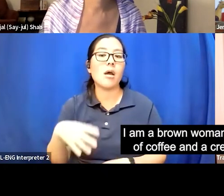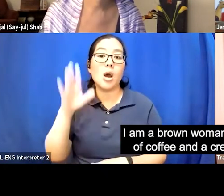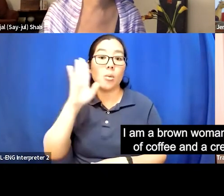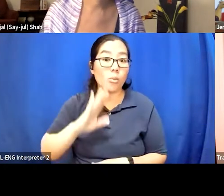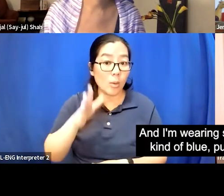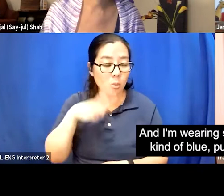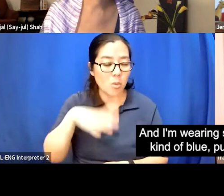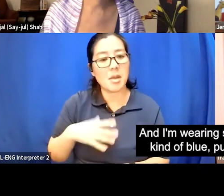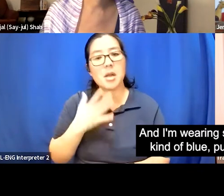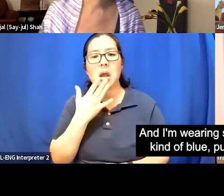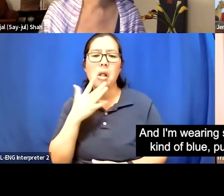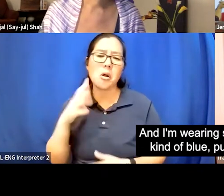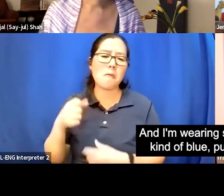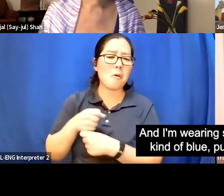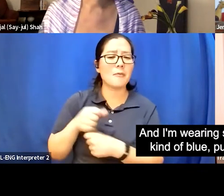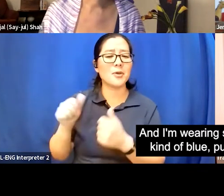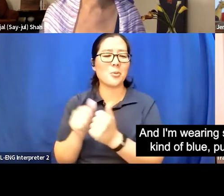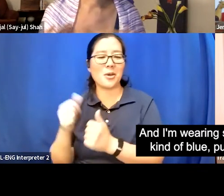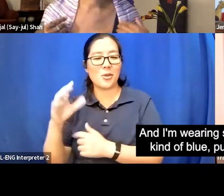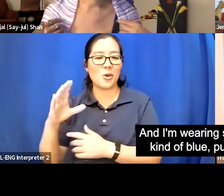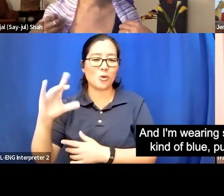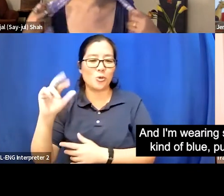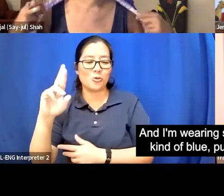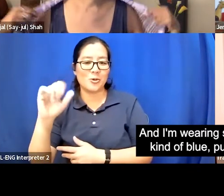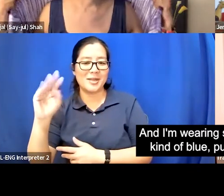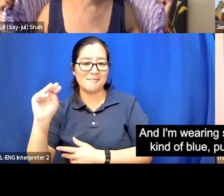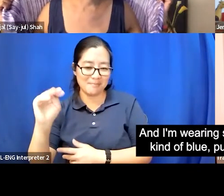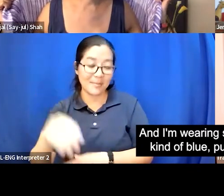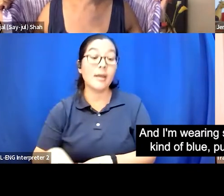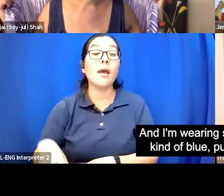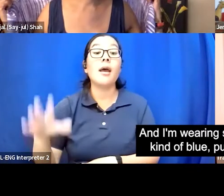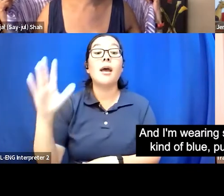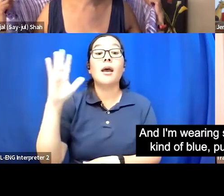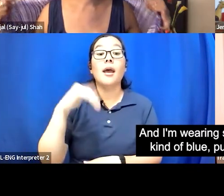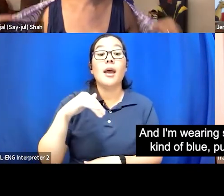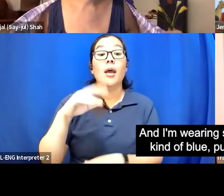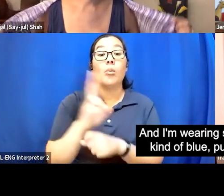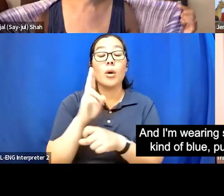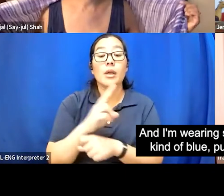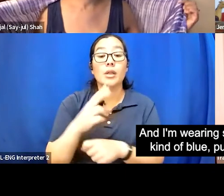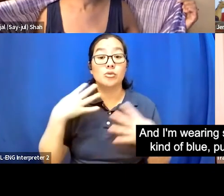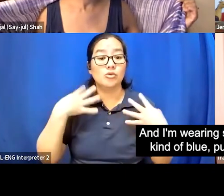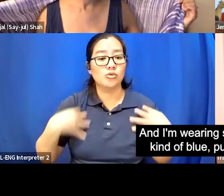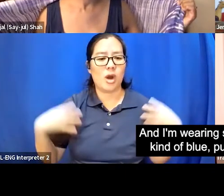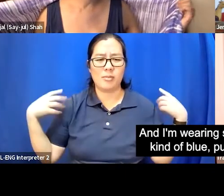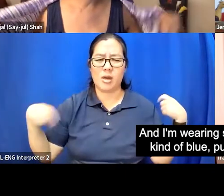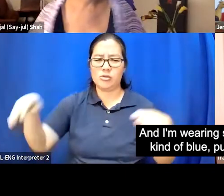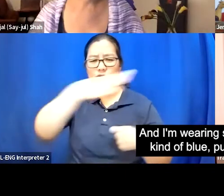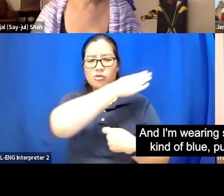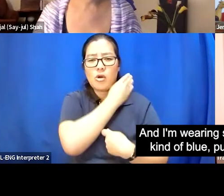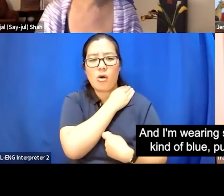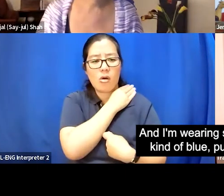half. And I'm wearing a striped shawl, kind of blue,